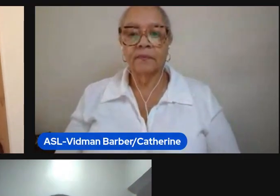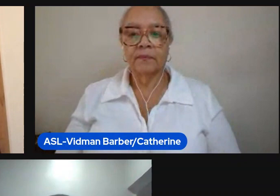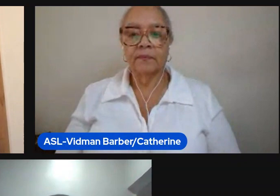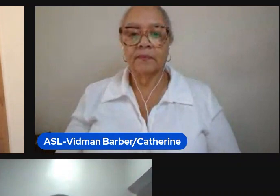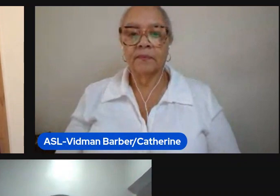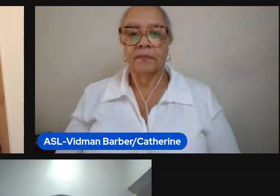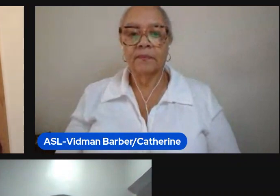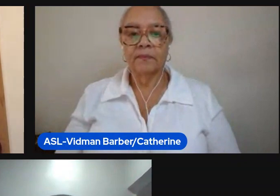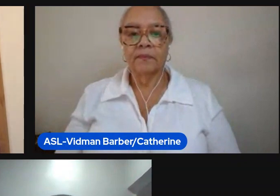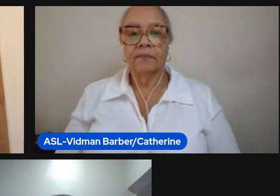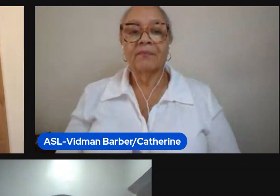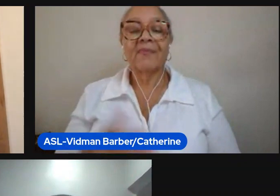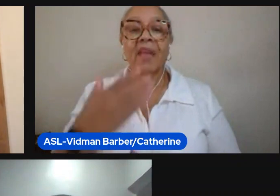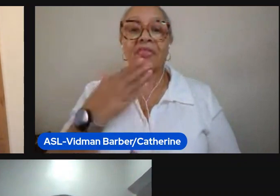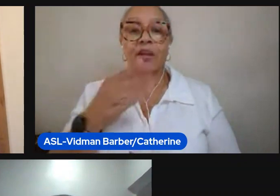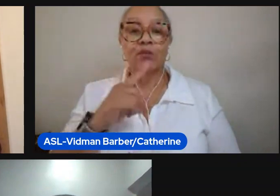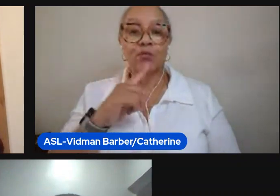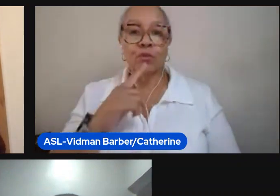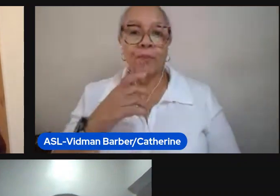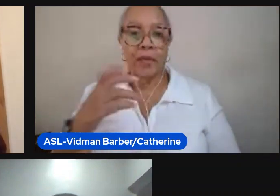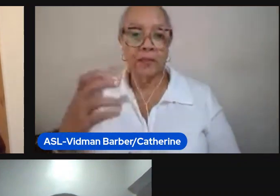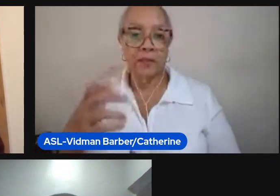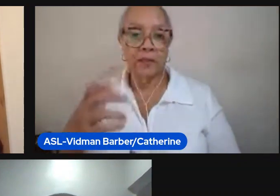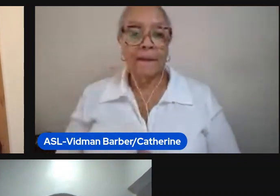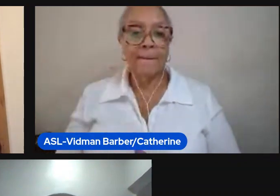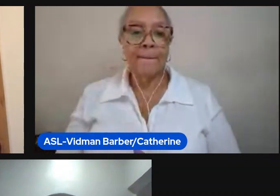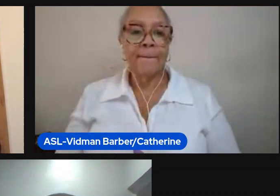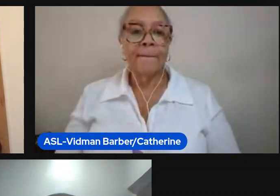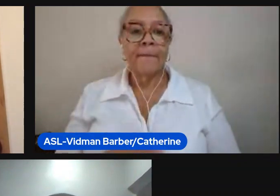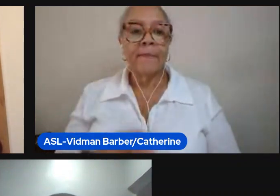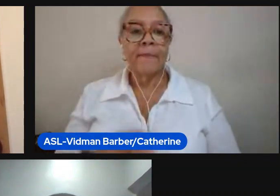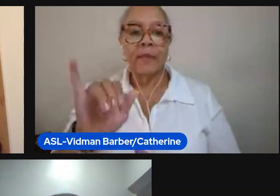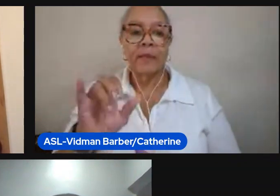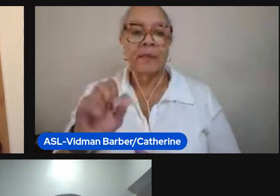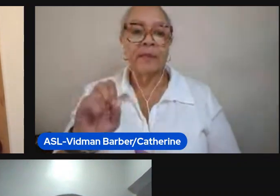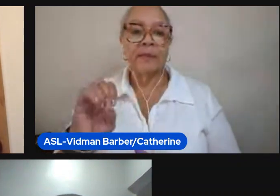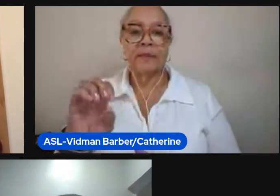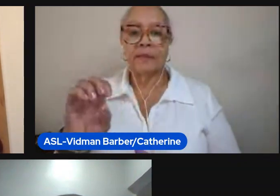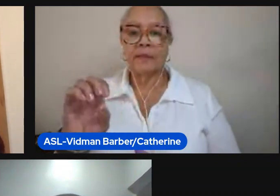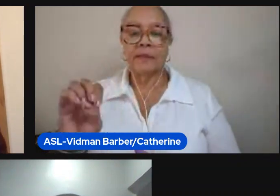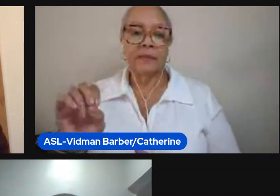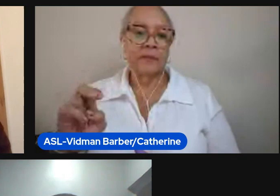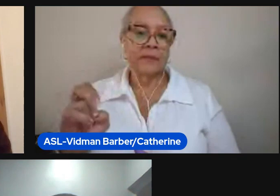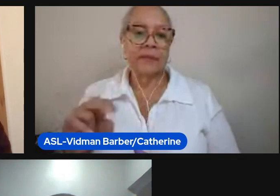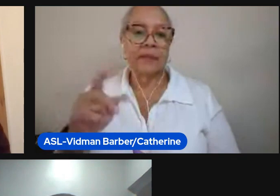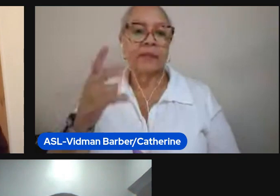Yeah. Thank you so much, Yasin, for the question. Let's see if we can take one more question before